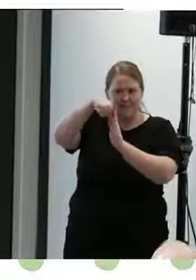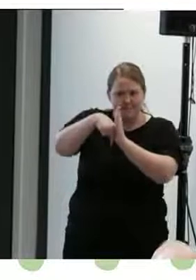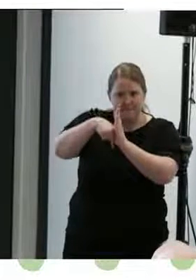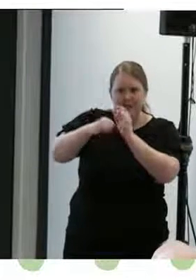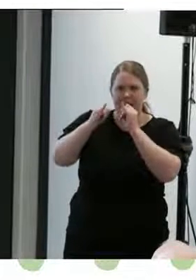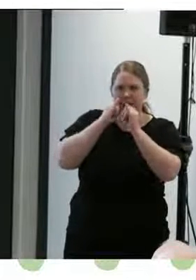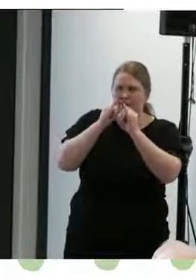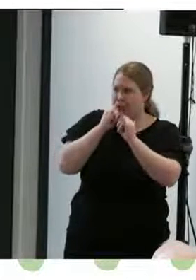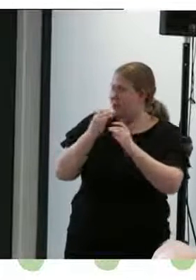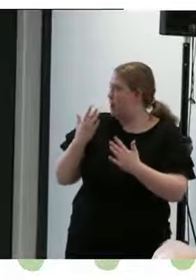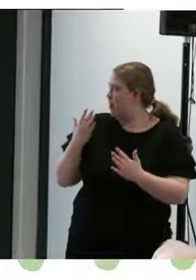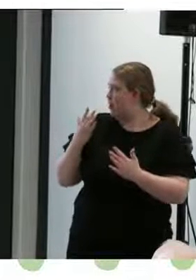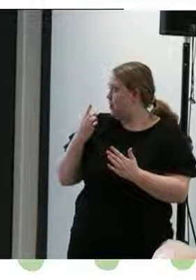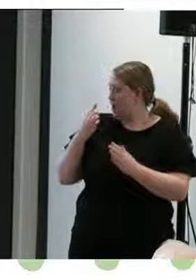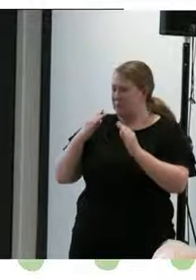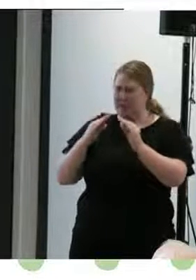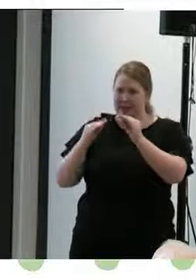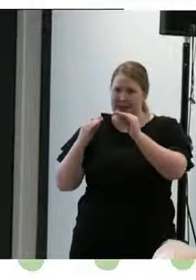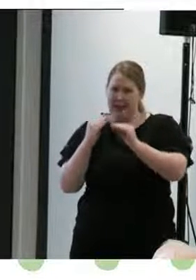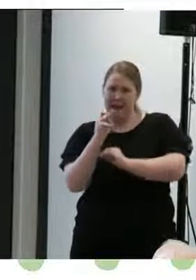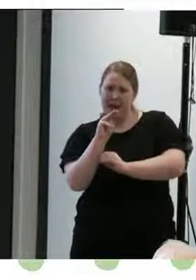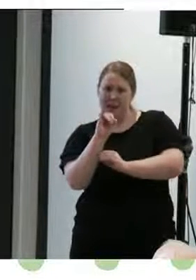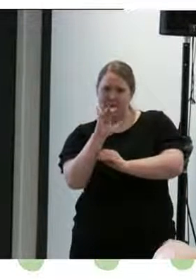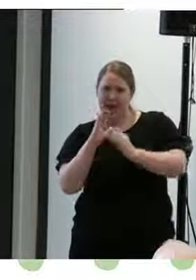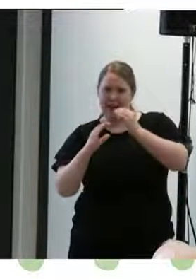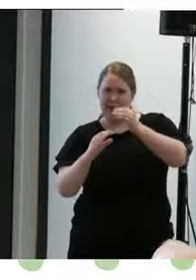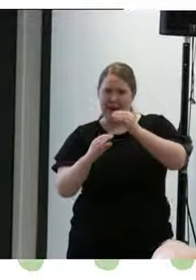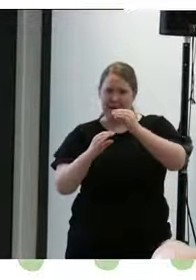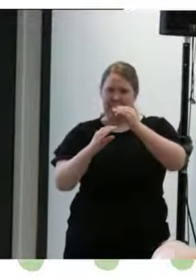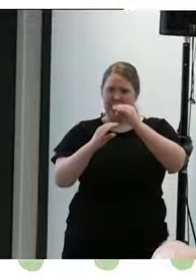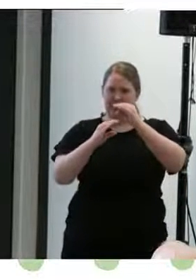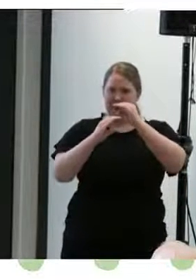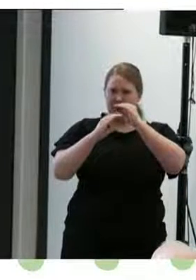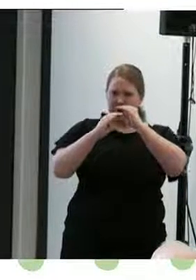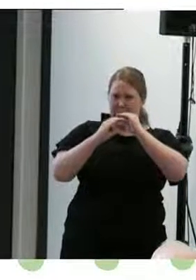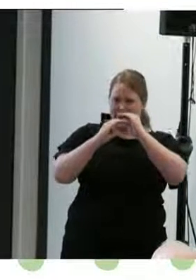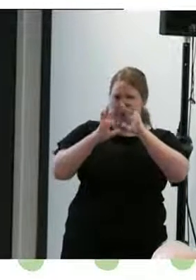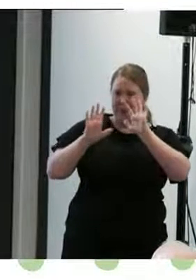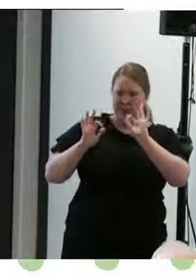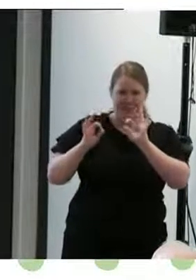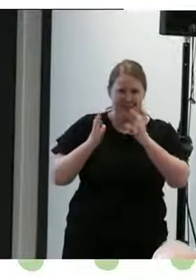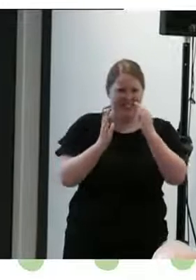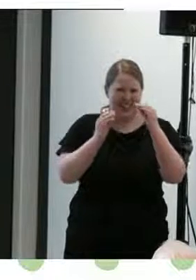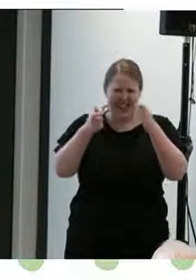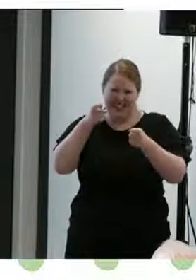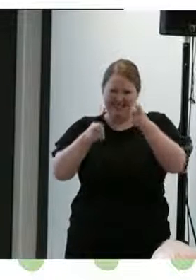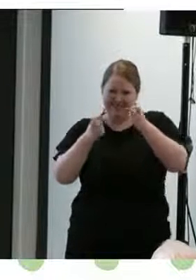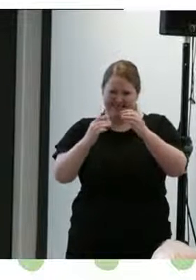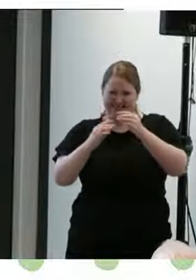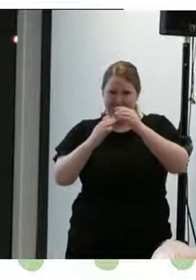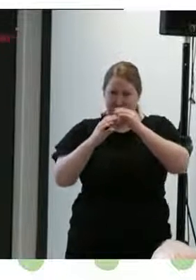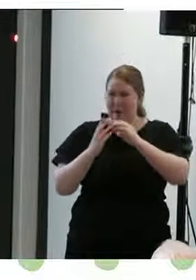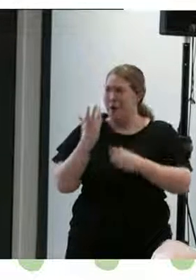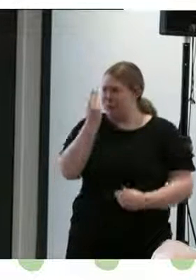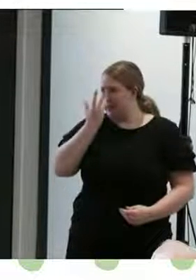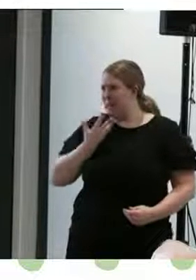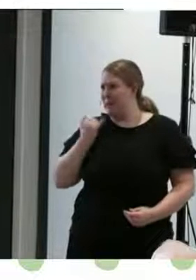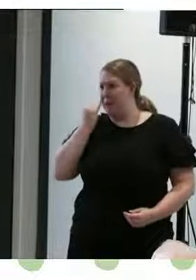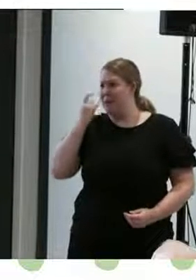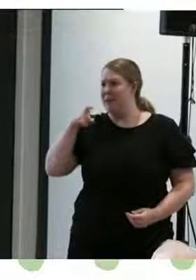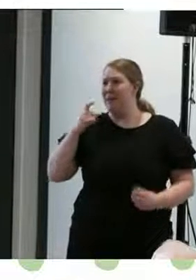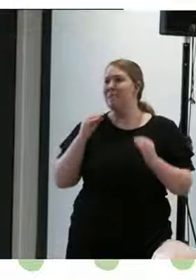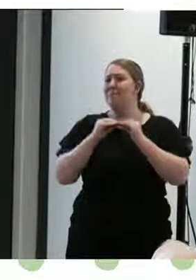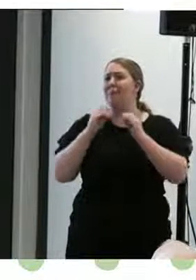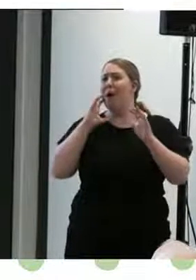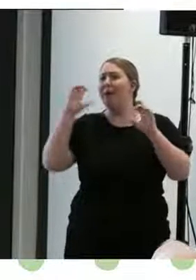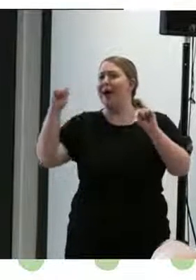Is this not on? Yet. No, I'm just going to adjust it so people in the back can hear you a little better. I can yell louder too. Okay. Okay. Just tell me and I can be